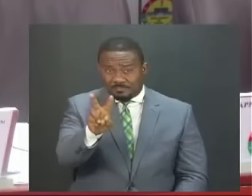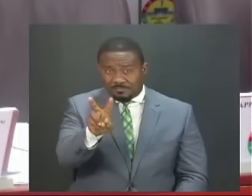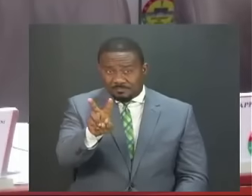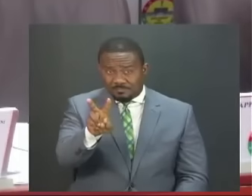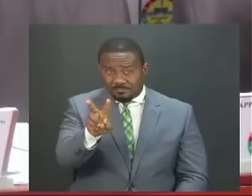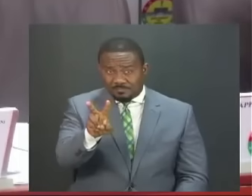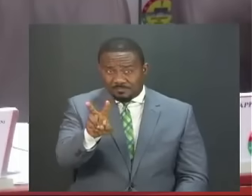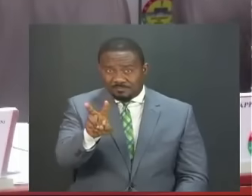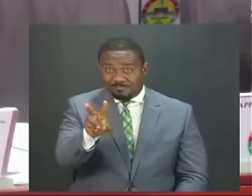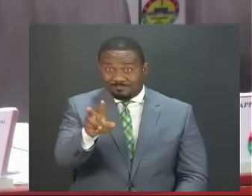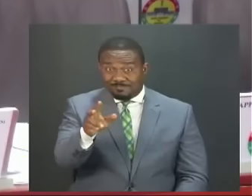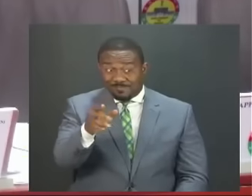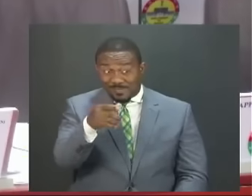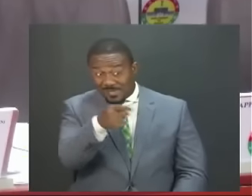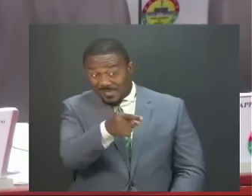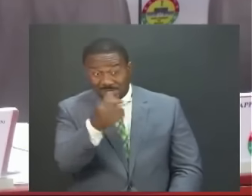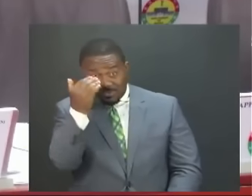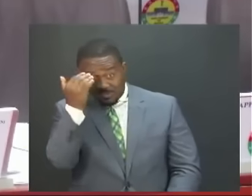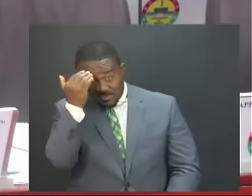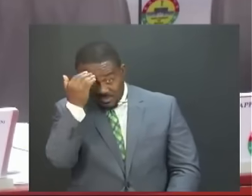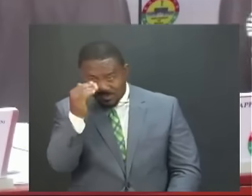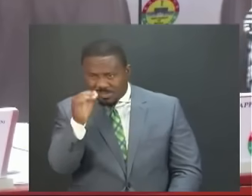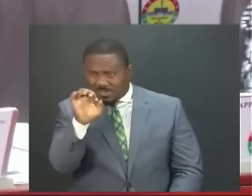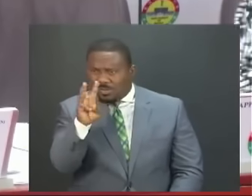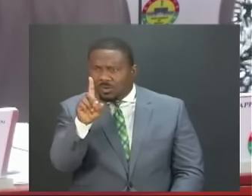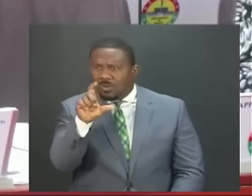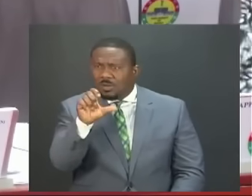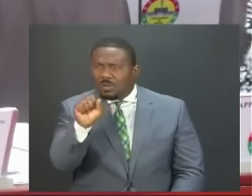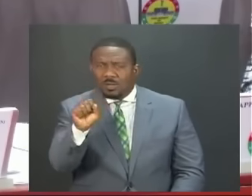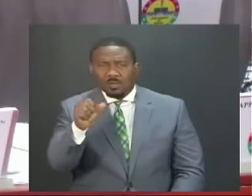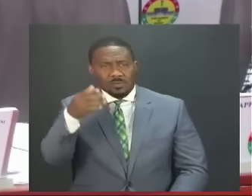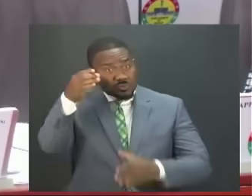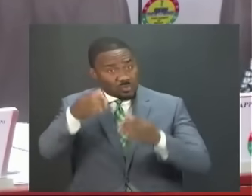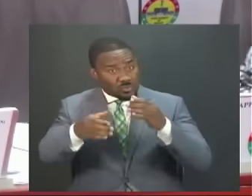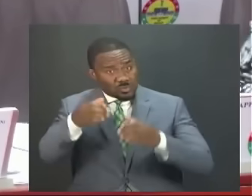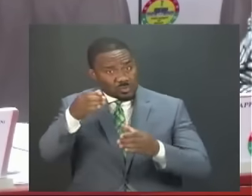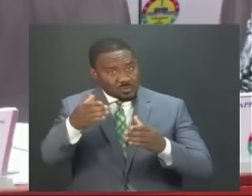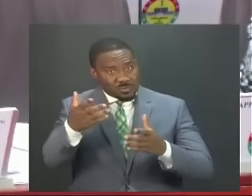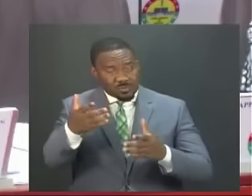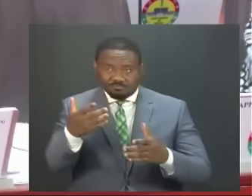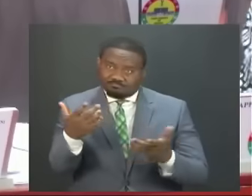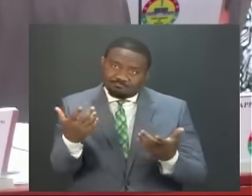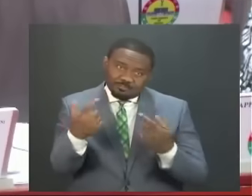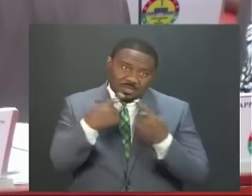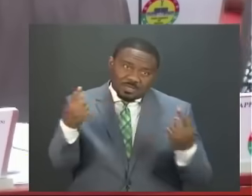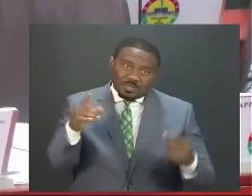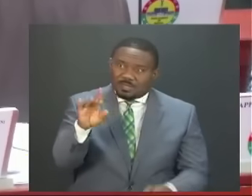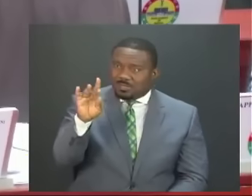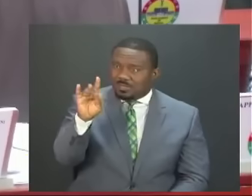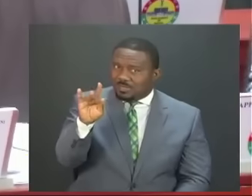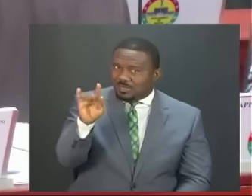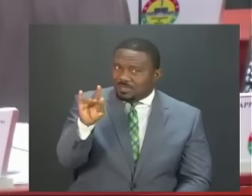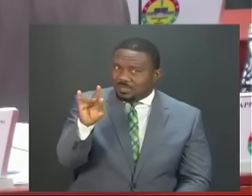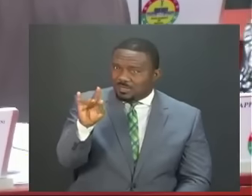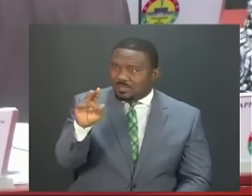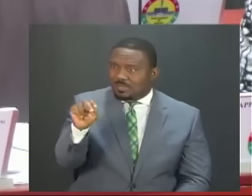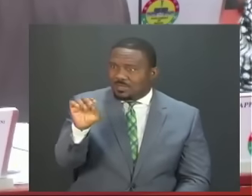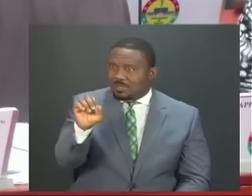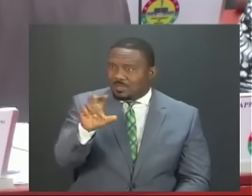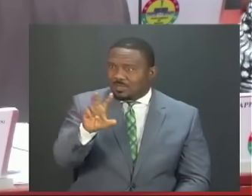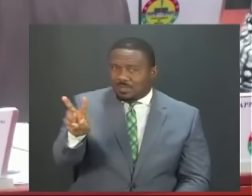he is aware that the ECOWAS court has scheduled the 18th of November